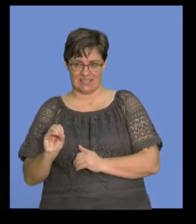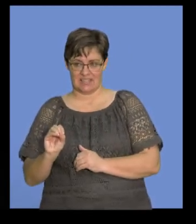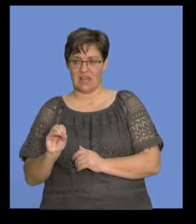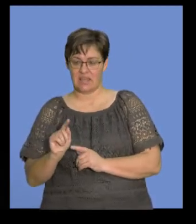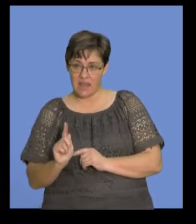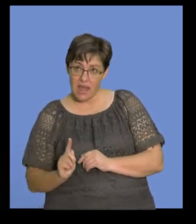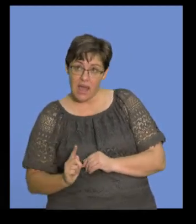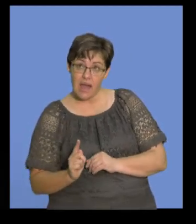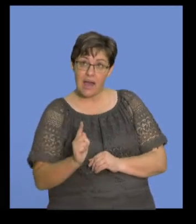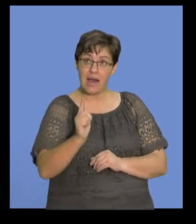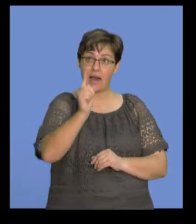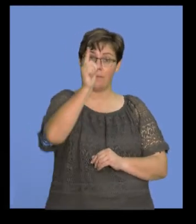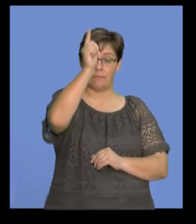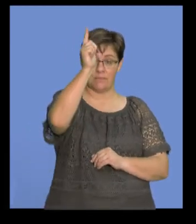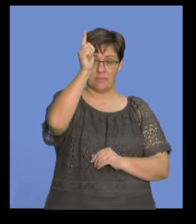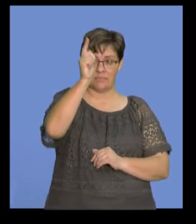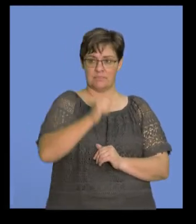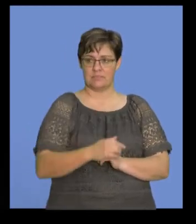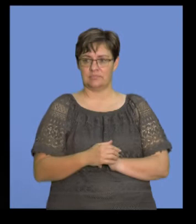You would then extend this point